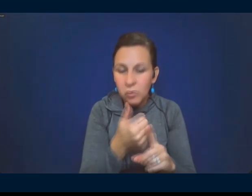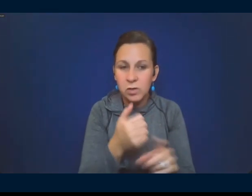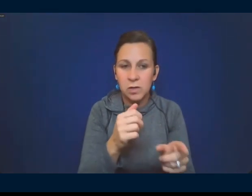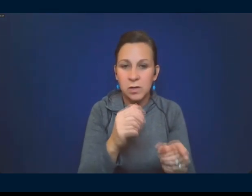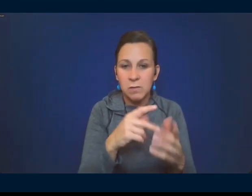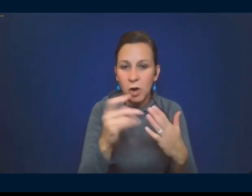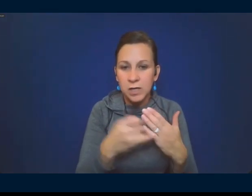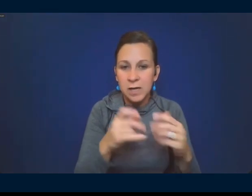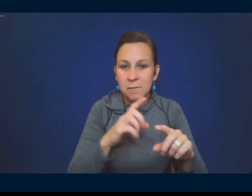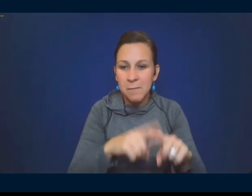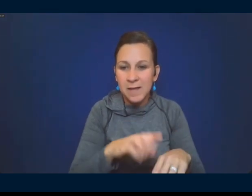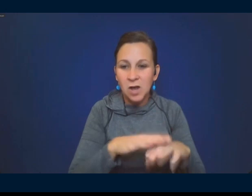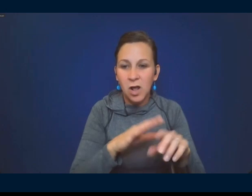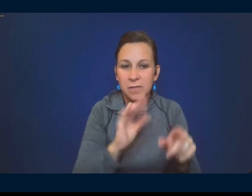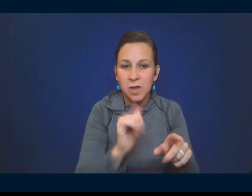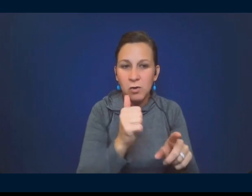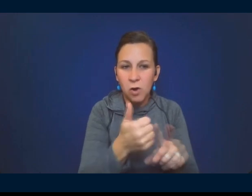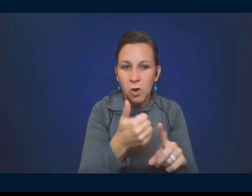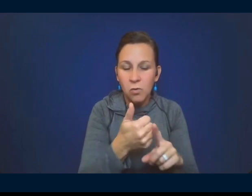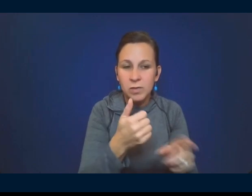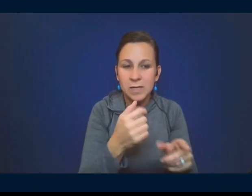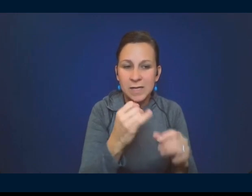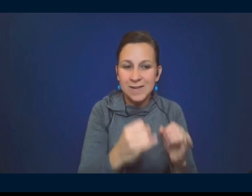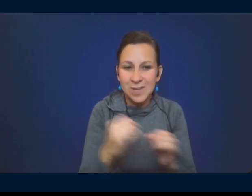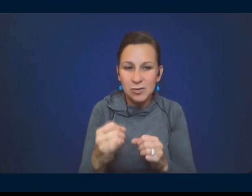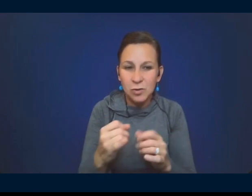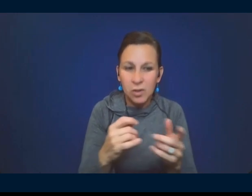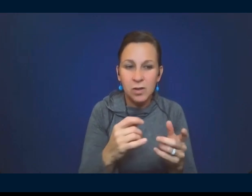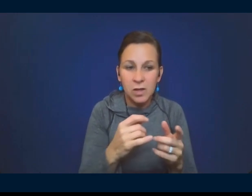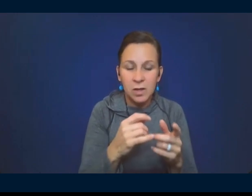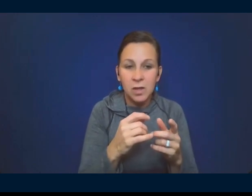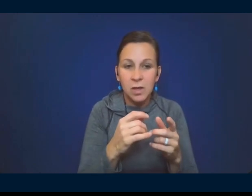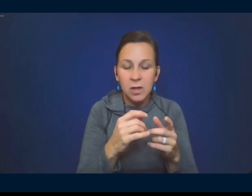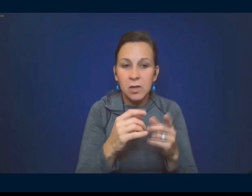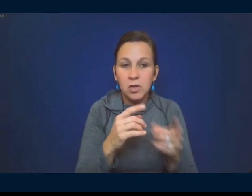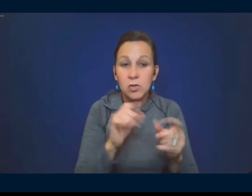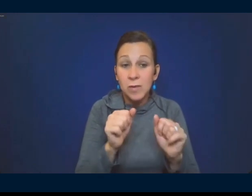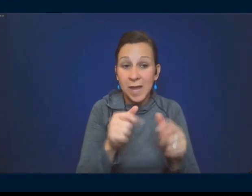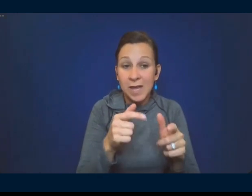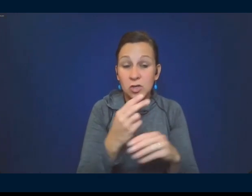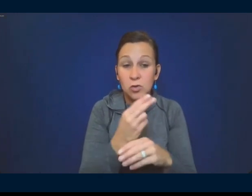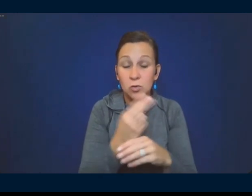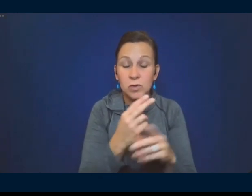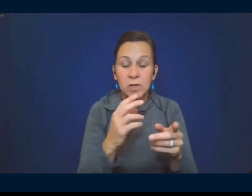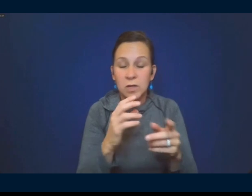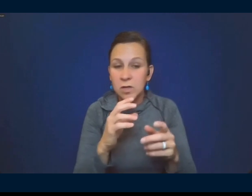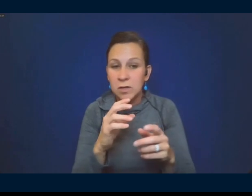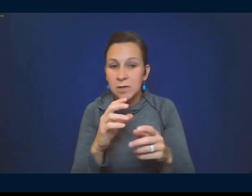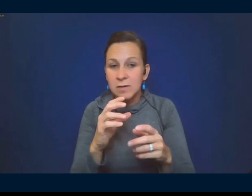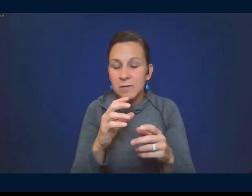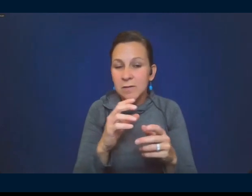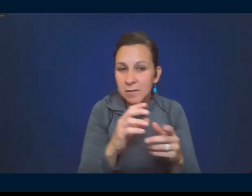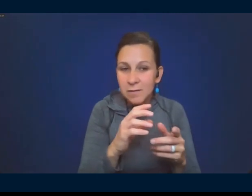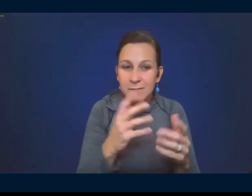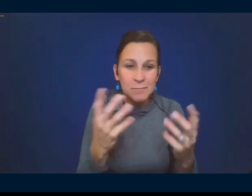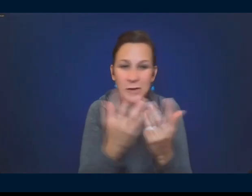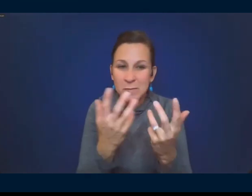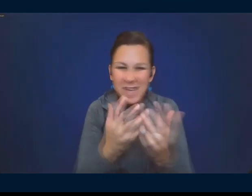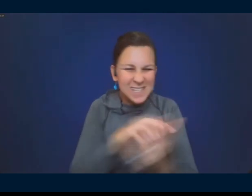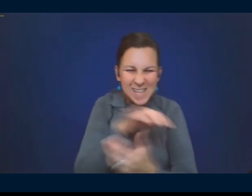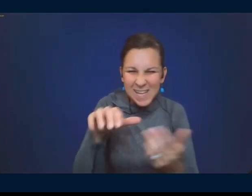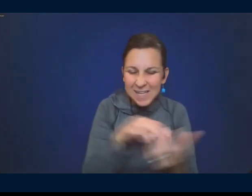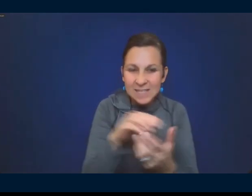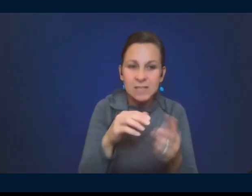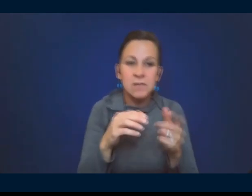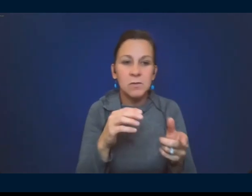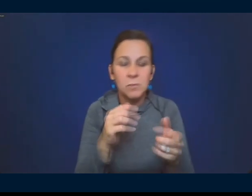on their own individual research interests. You can choose cancer biology, or you can mix and match, do infectious